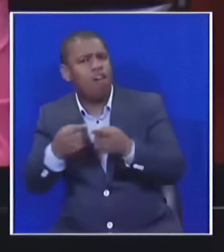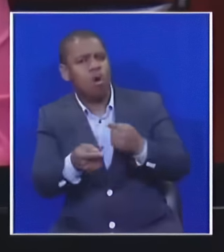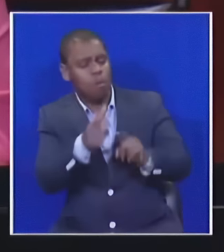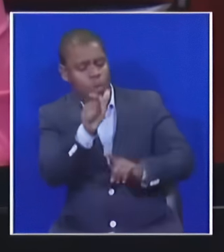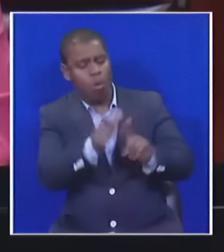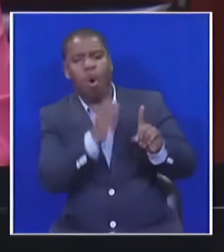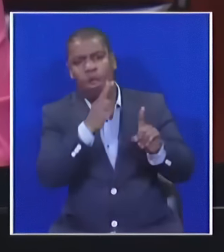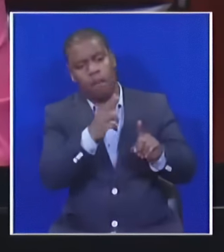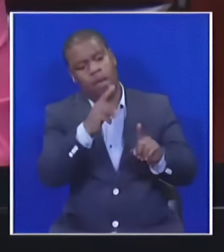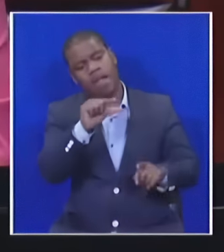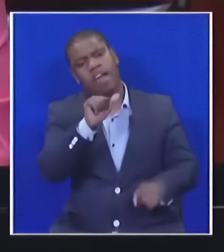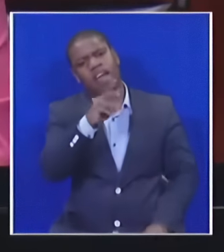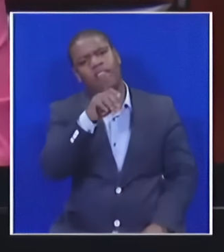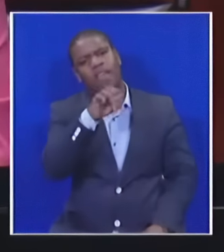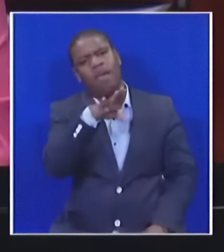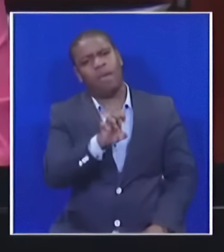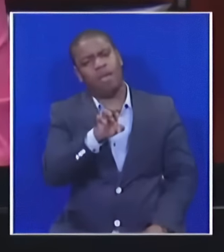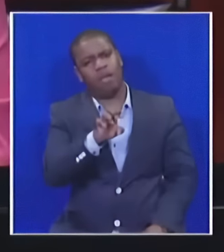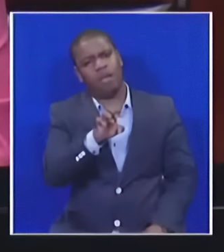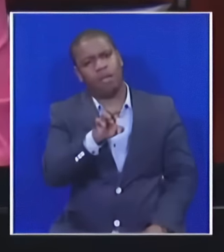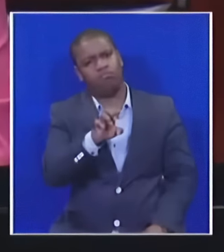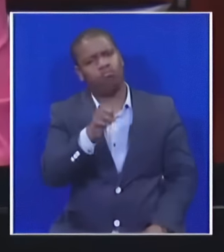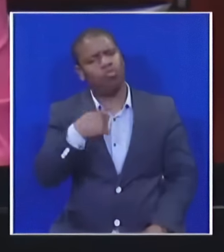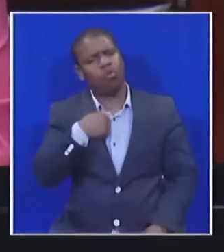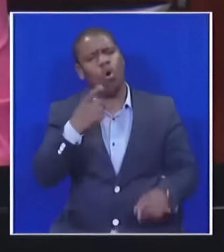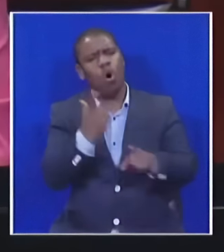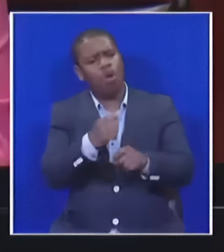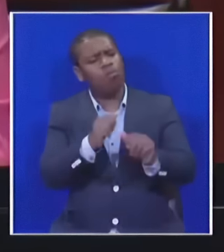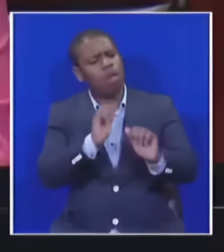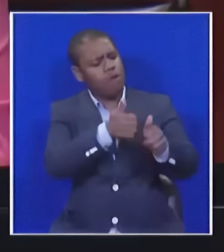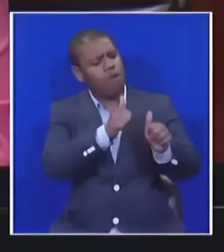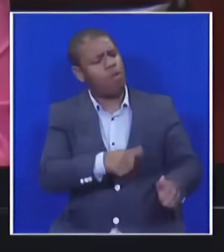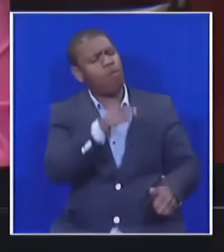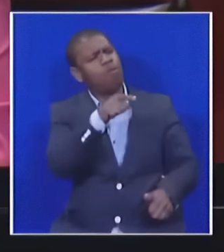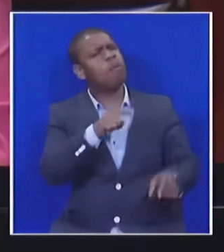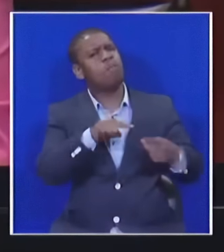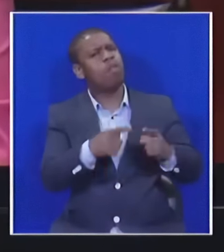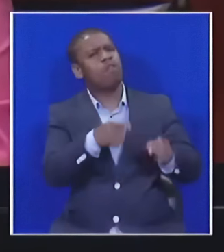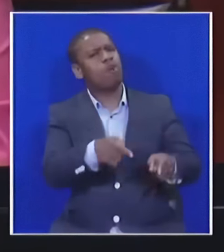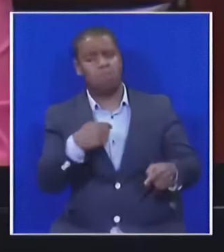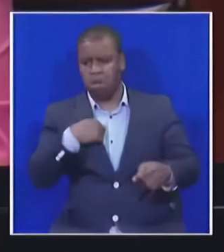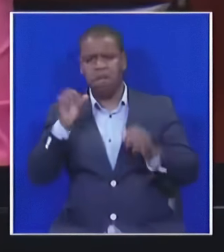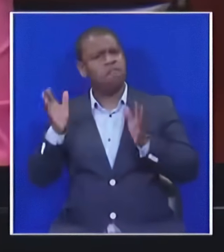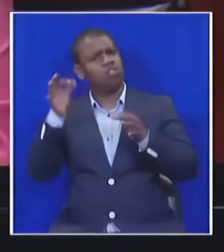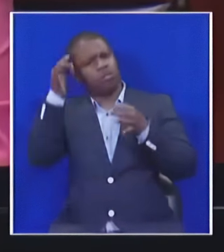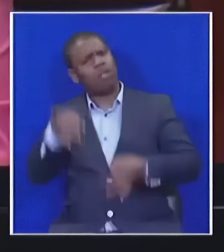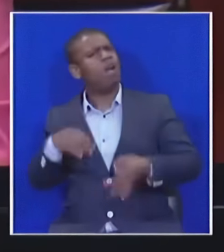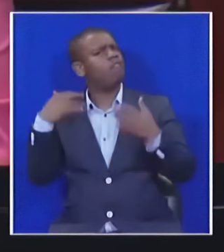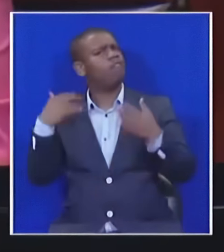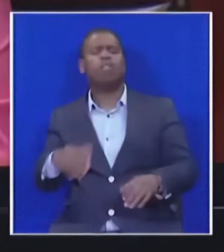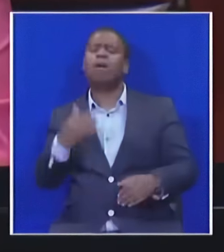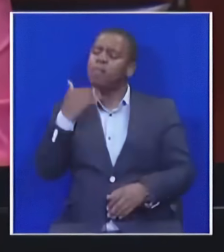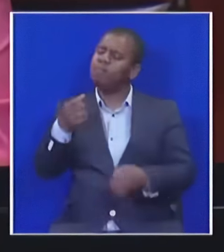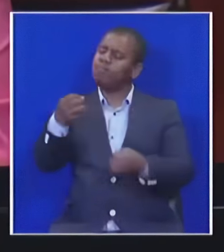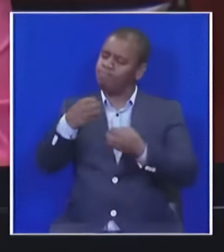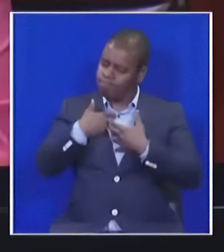Khadebe, you are all following up on that point of order, and I ruled on it. Could you please allow me